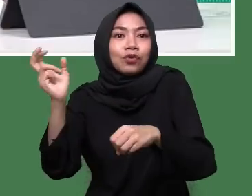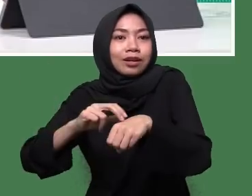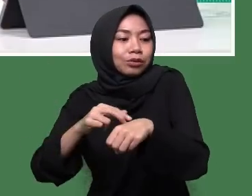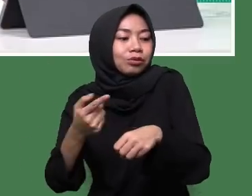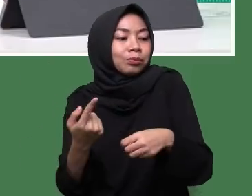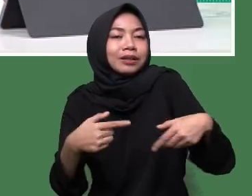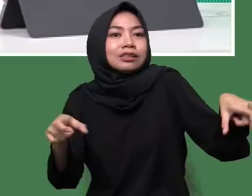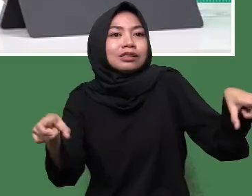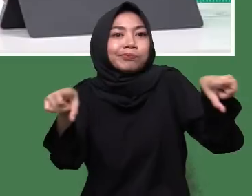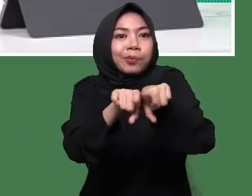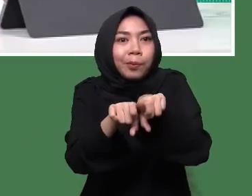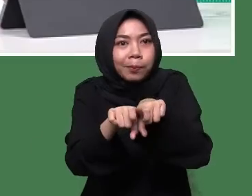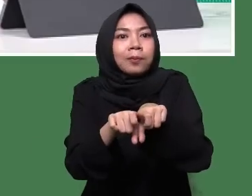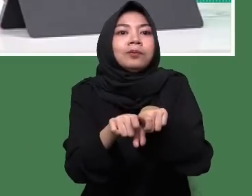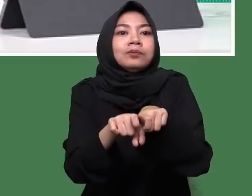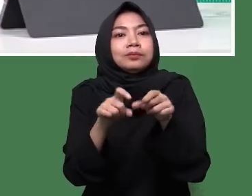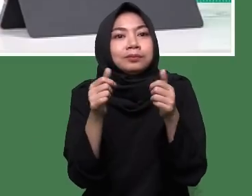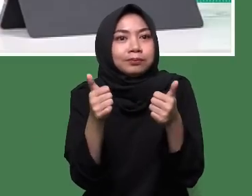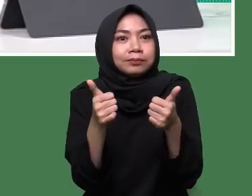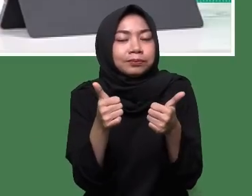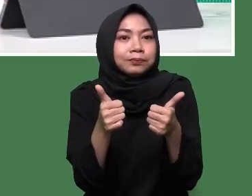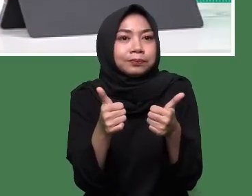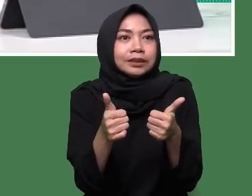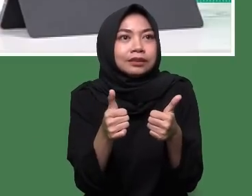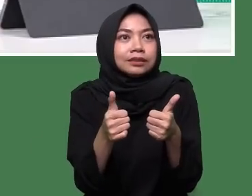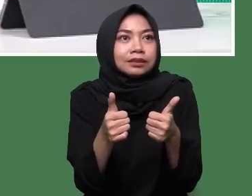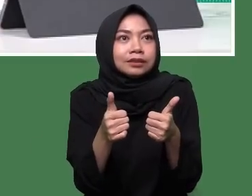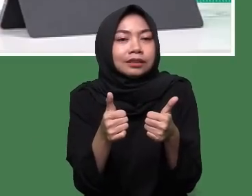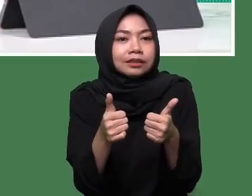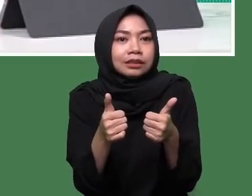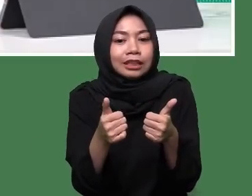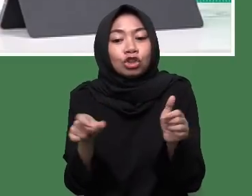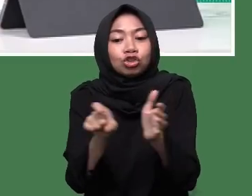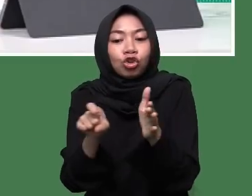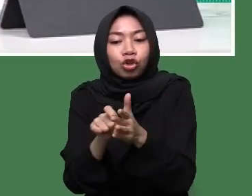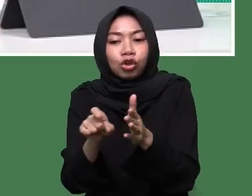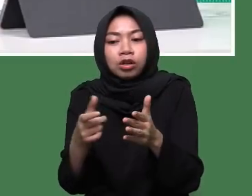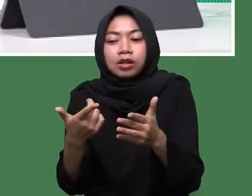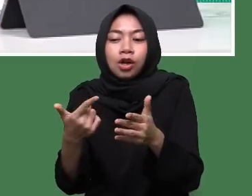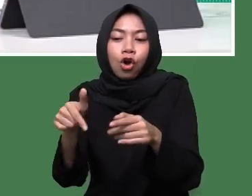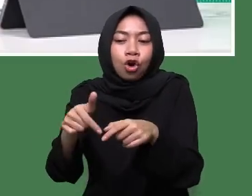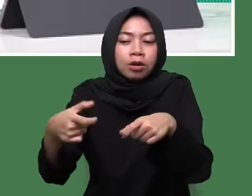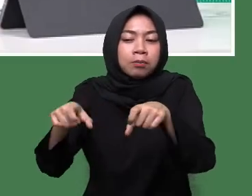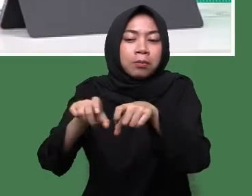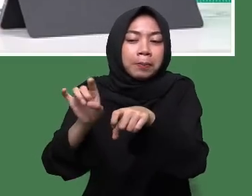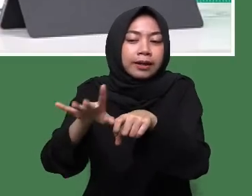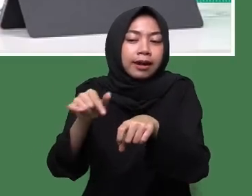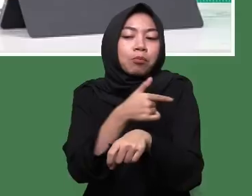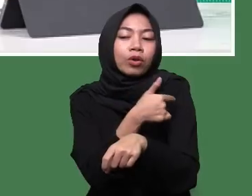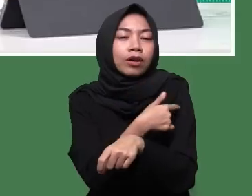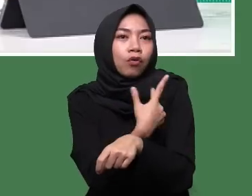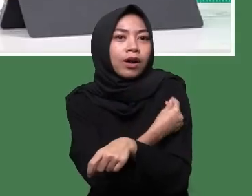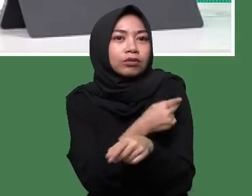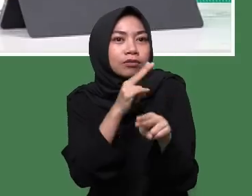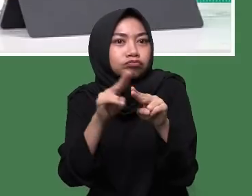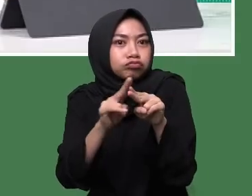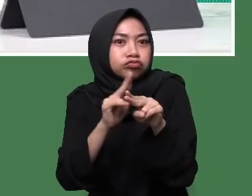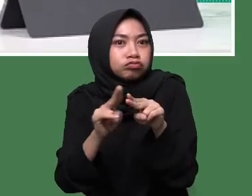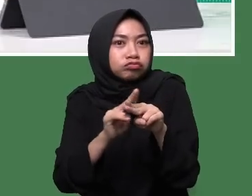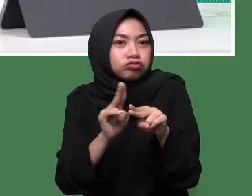serotype at this moment, then we are able to change or to modify the vaccines to make sure that it